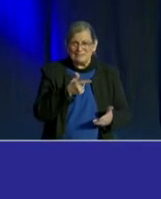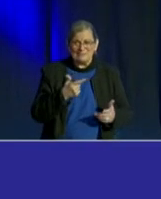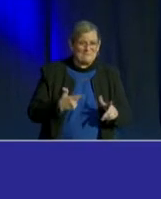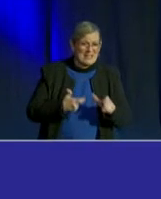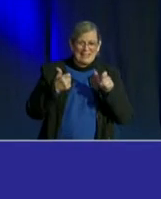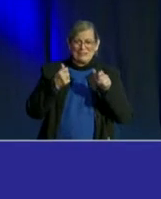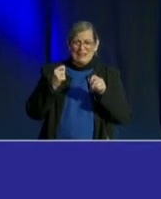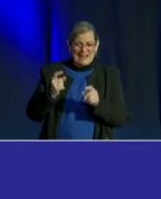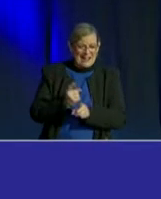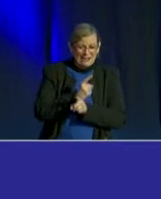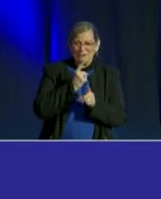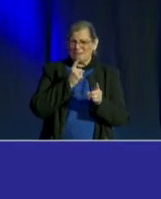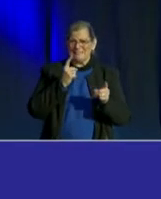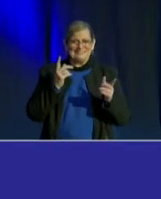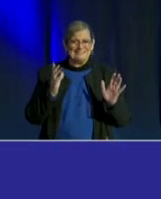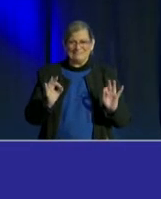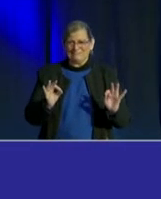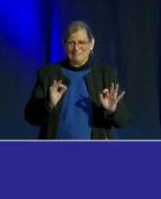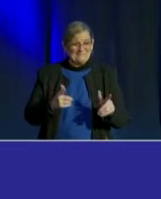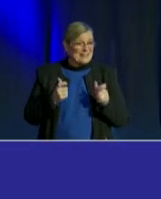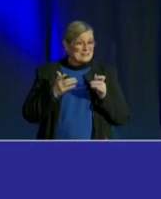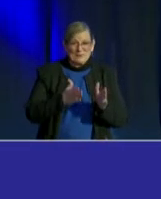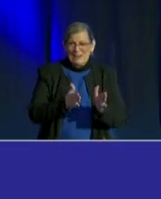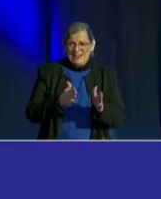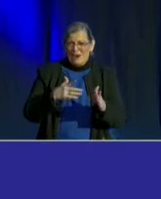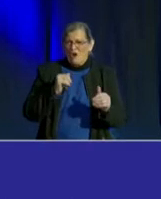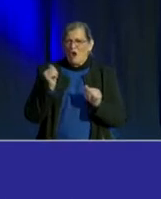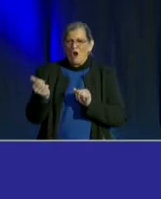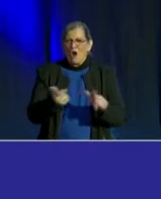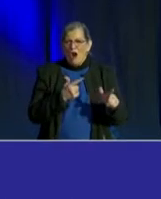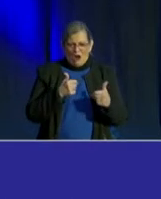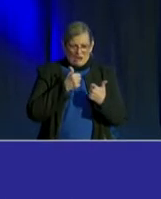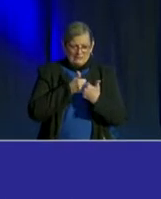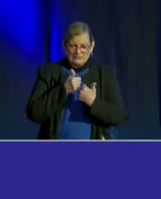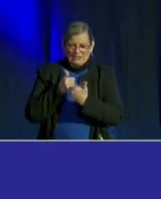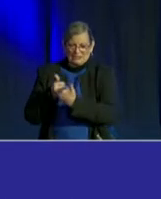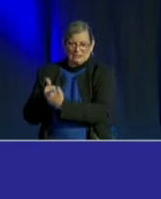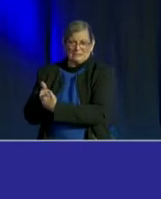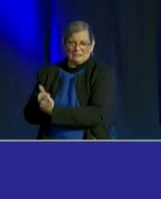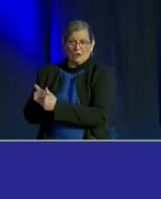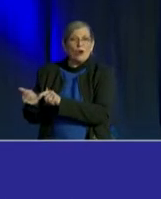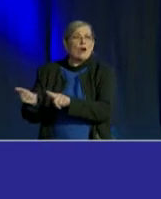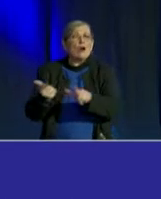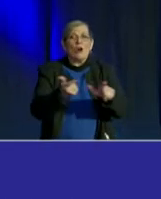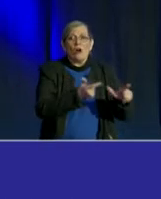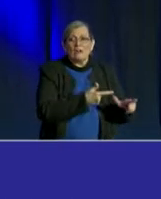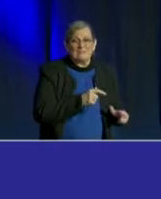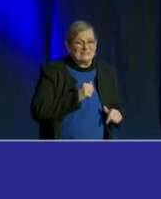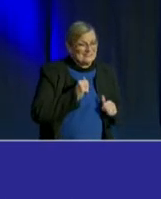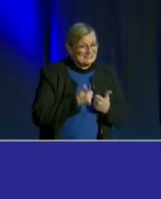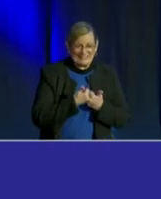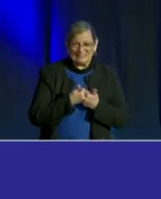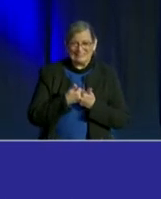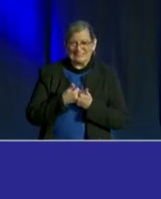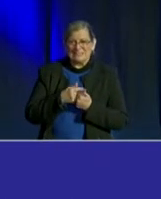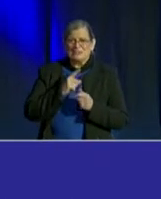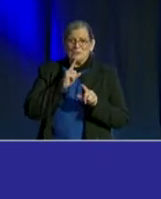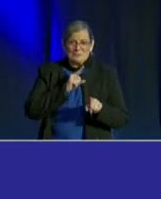and in a nimble way to respond to the many challenges that all of these different agencies are responding to